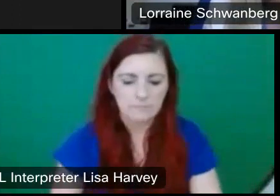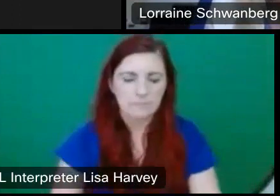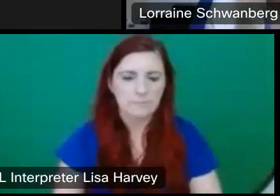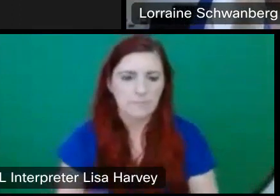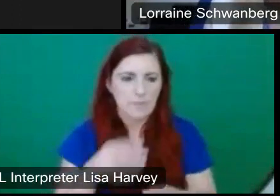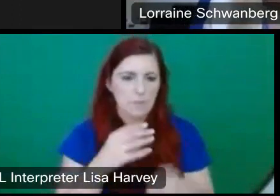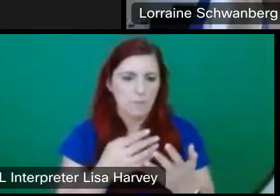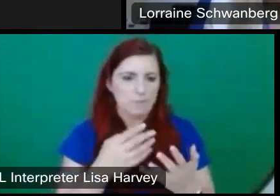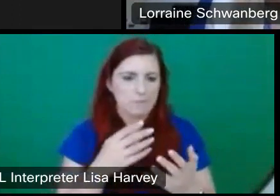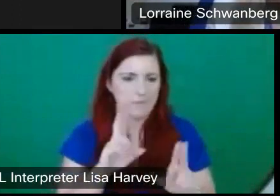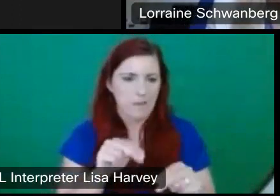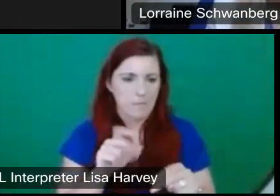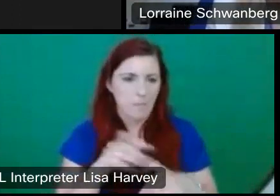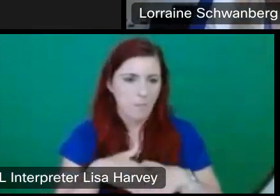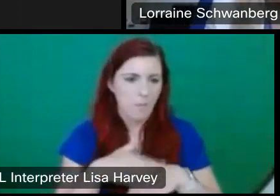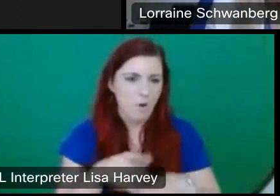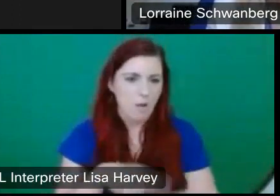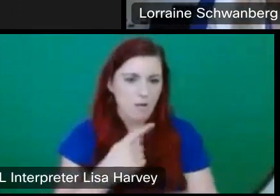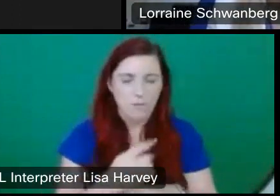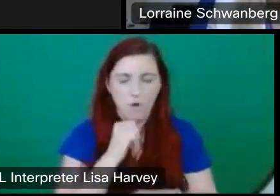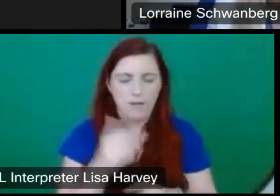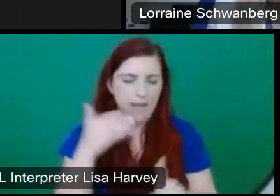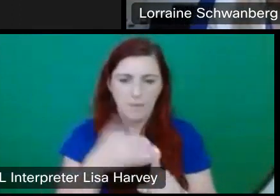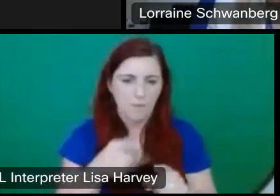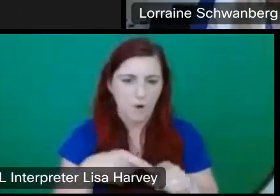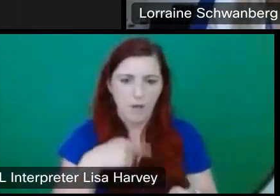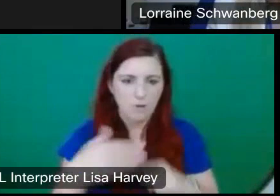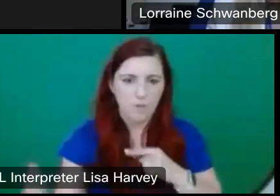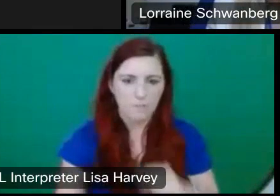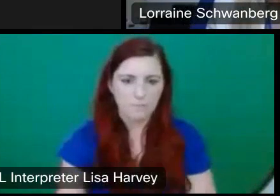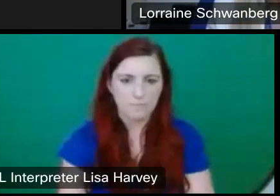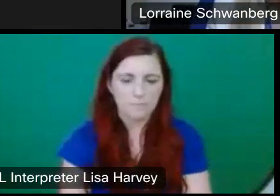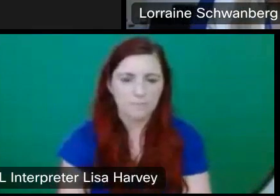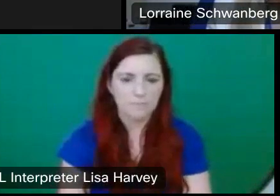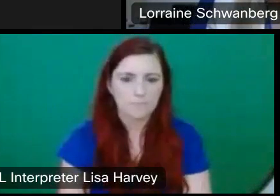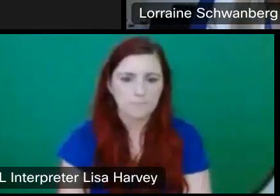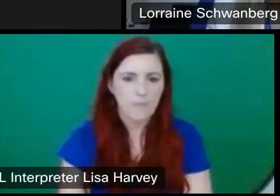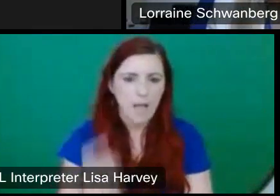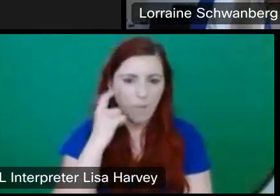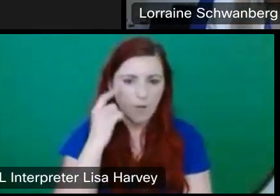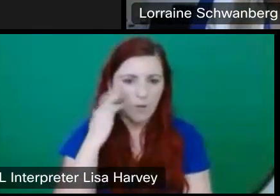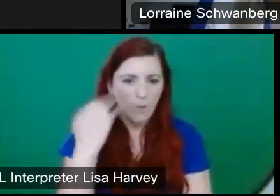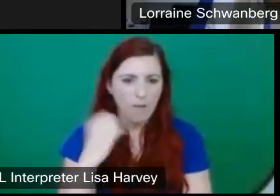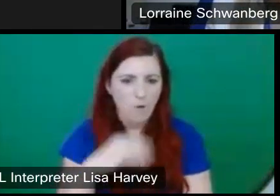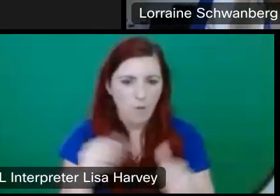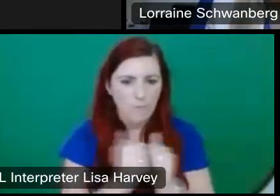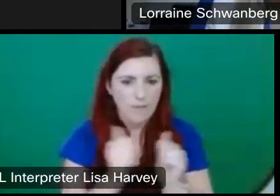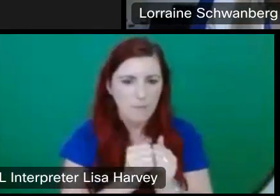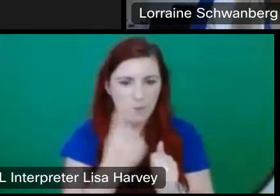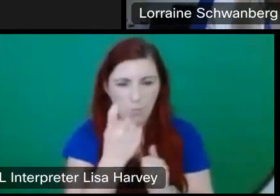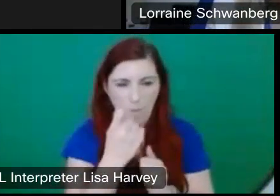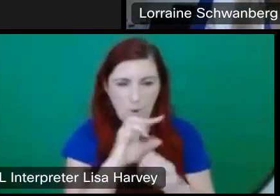time frame. We're not aiming for the much longer time frame. Okay, I'm conscious, Maurice, you're going to another meeting, but maybe just one last question maybe for